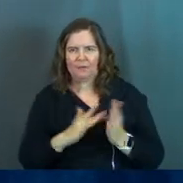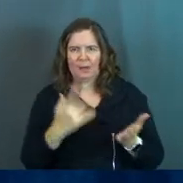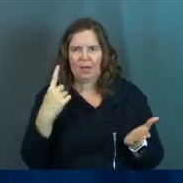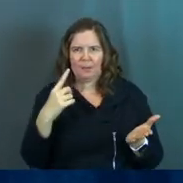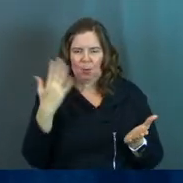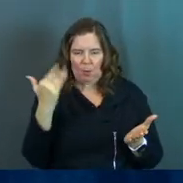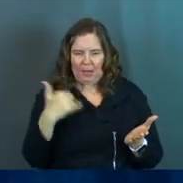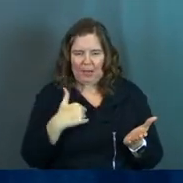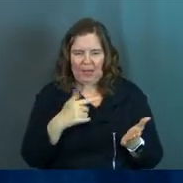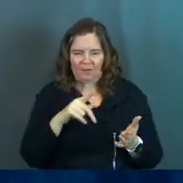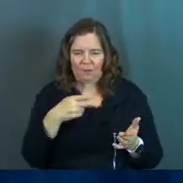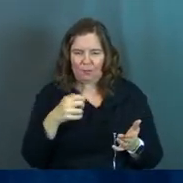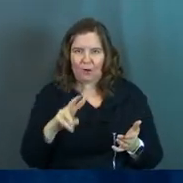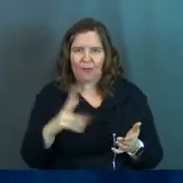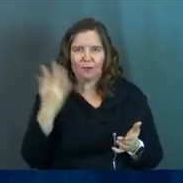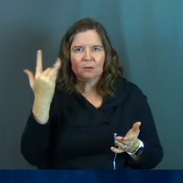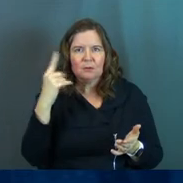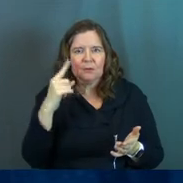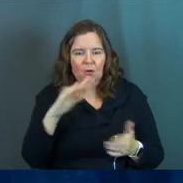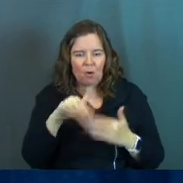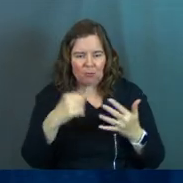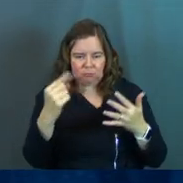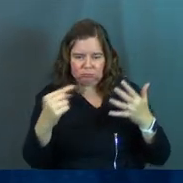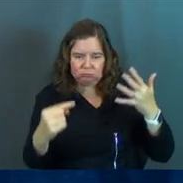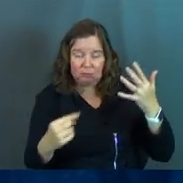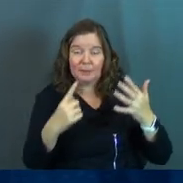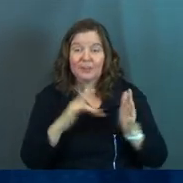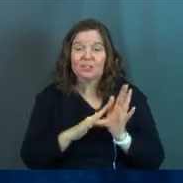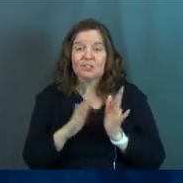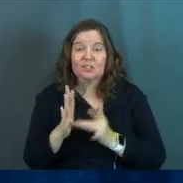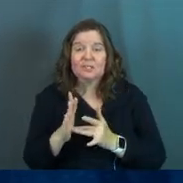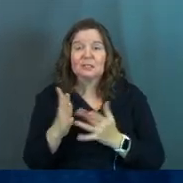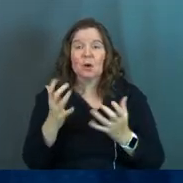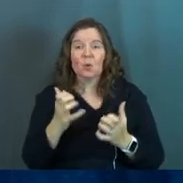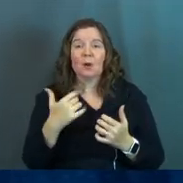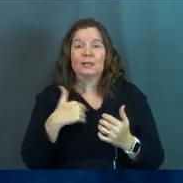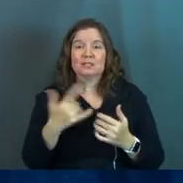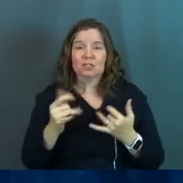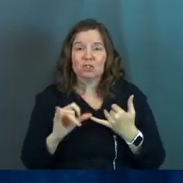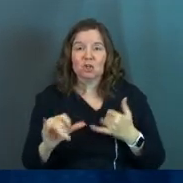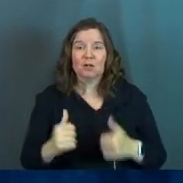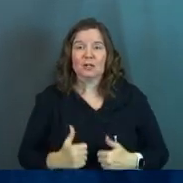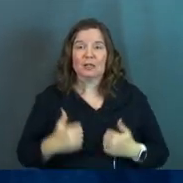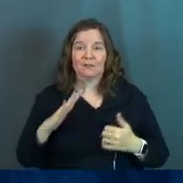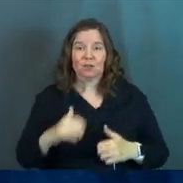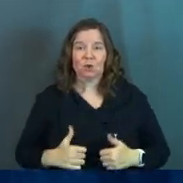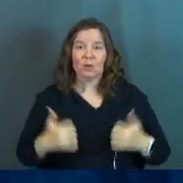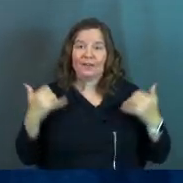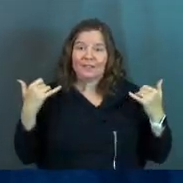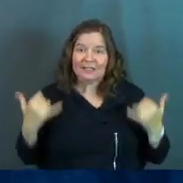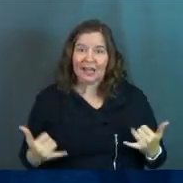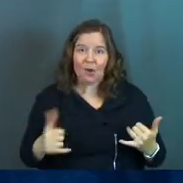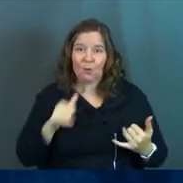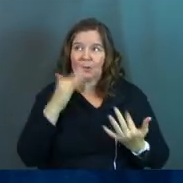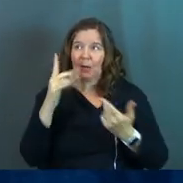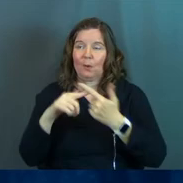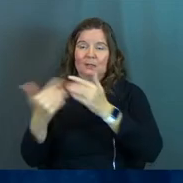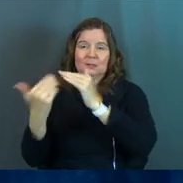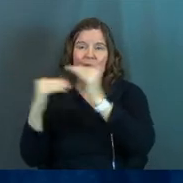Bible? Why have Proverbs? Why have all of this stuff? Because Jesus wants eternal life in your life now.